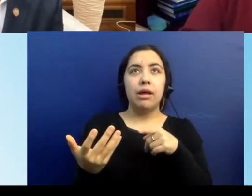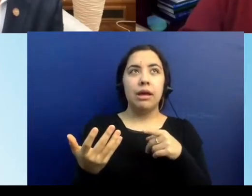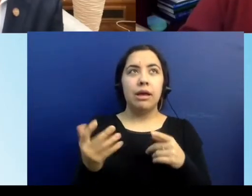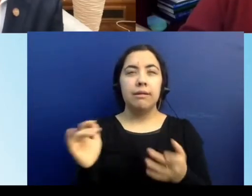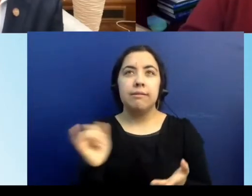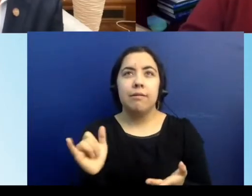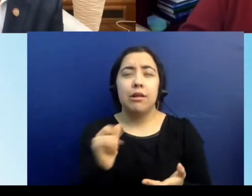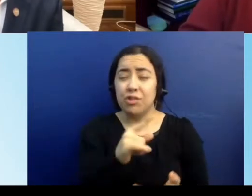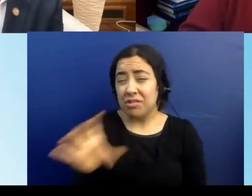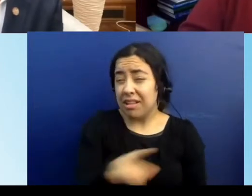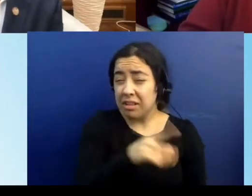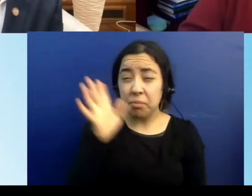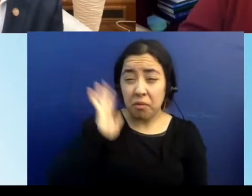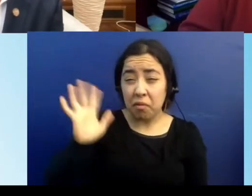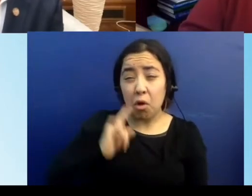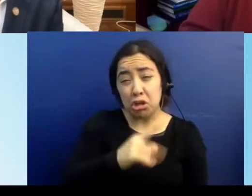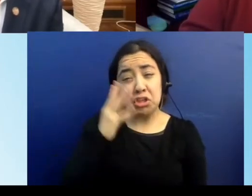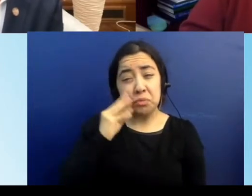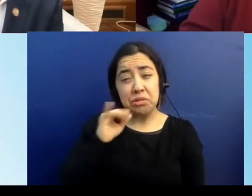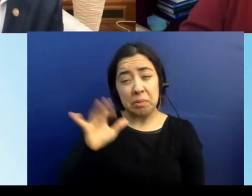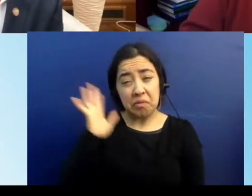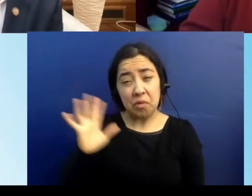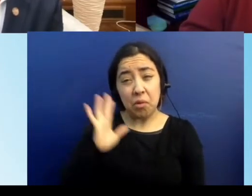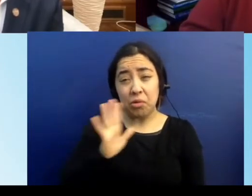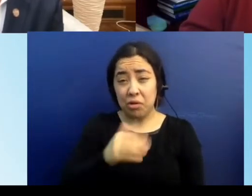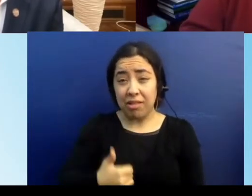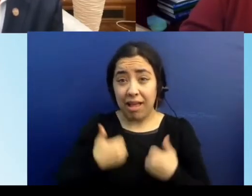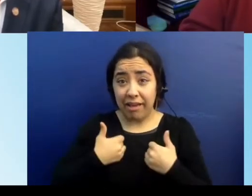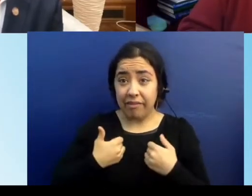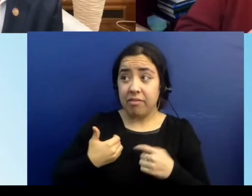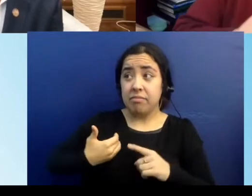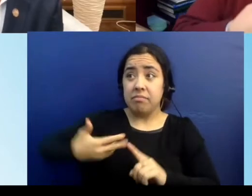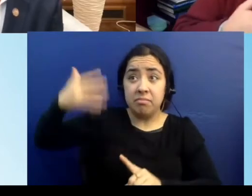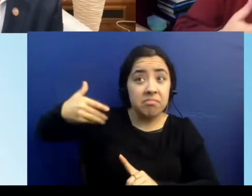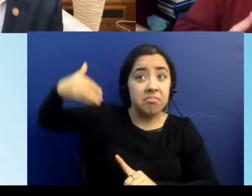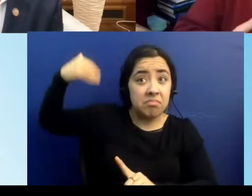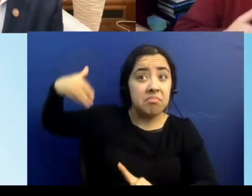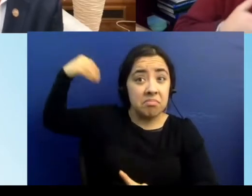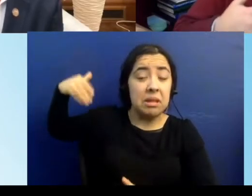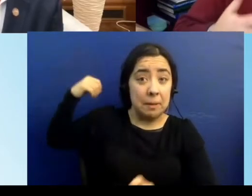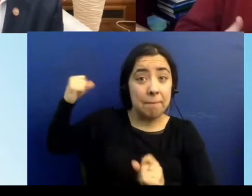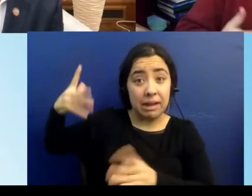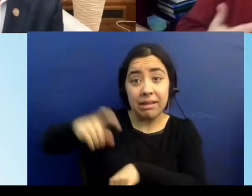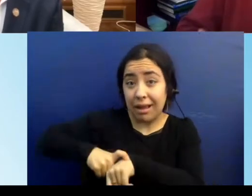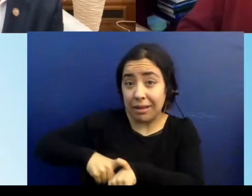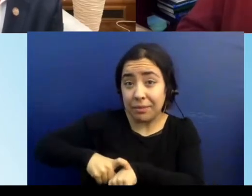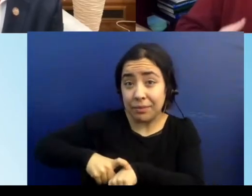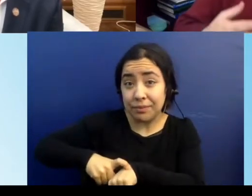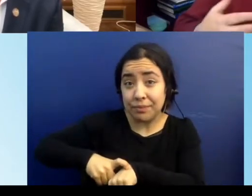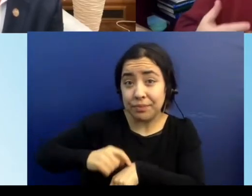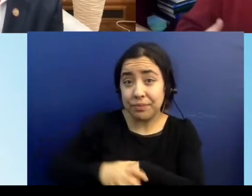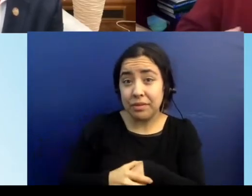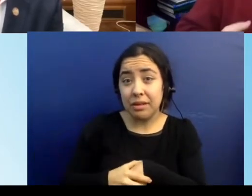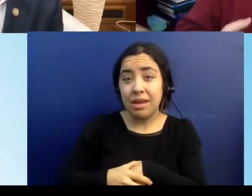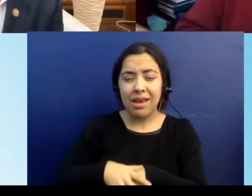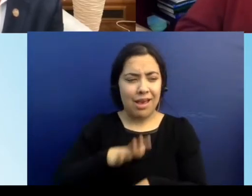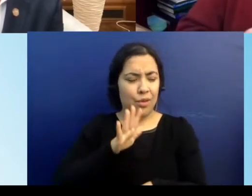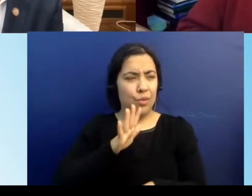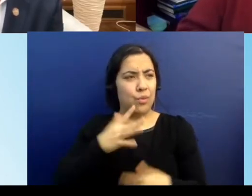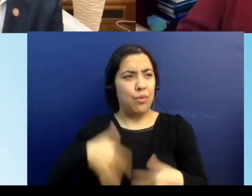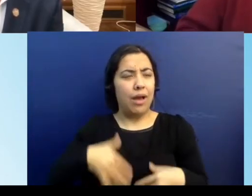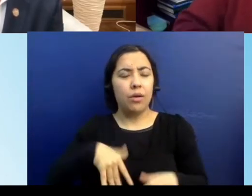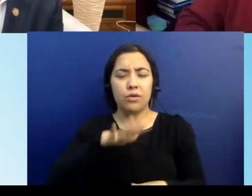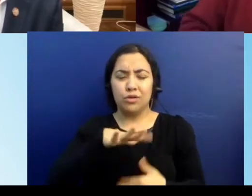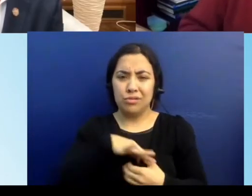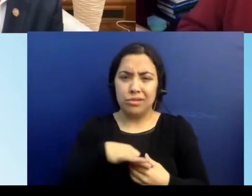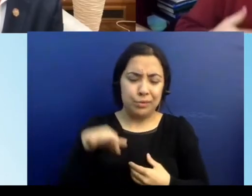this before in her life. Yeah. Many times. Yeah. And that kind of spirit of perseverance, of the